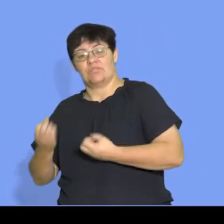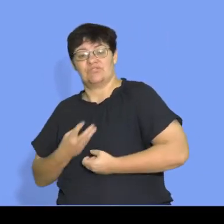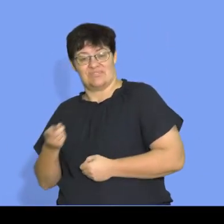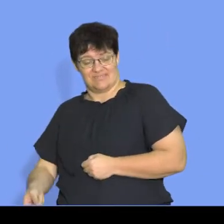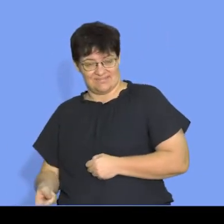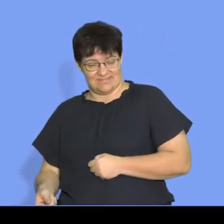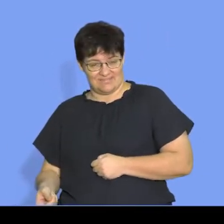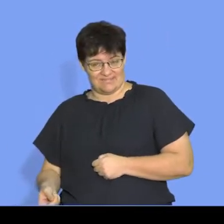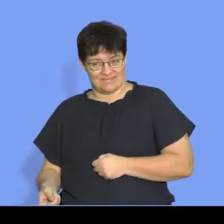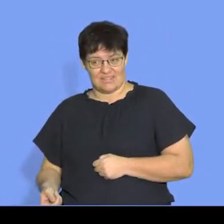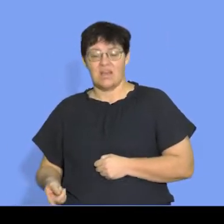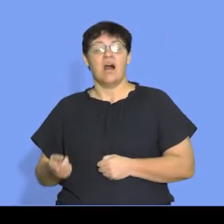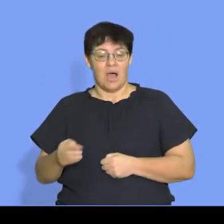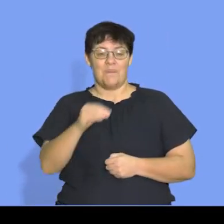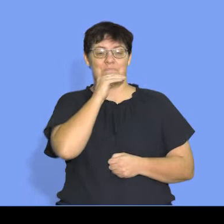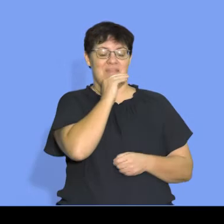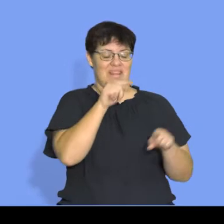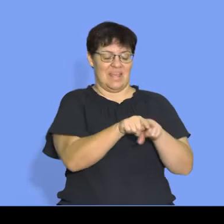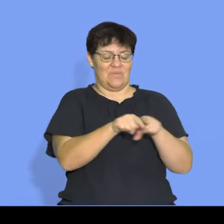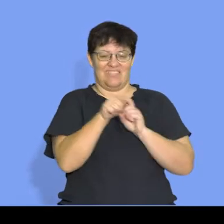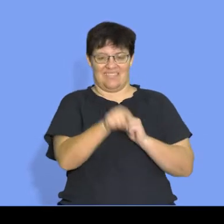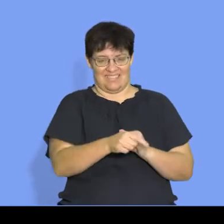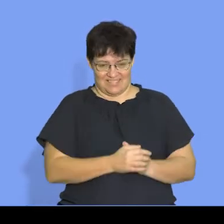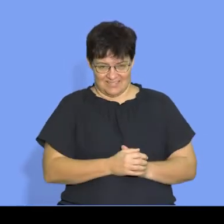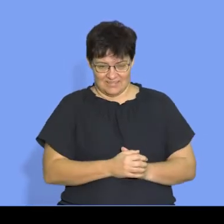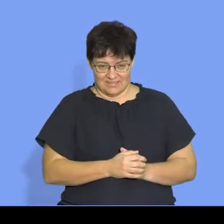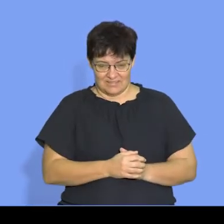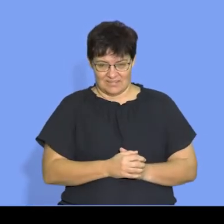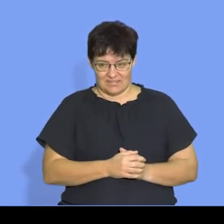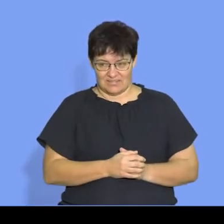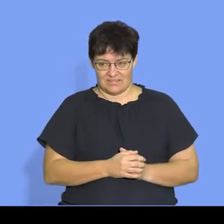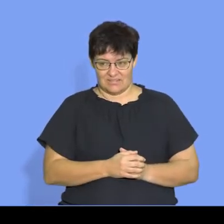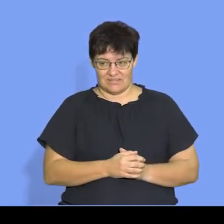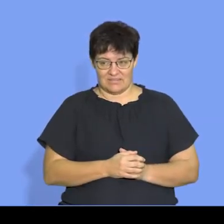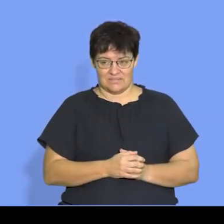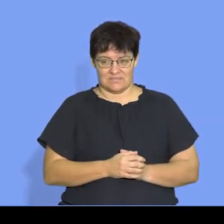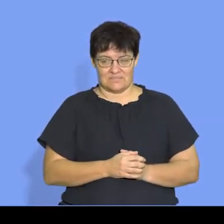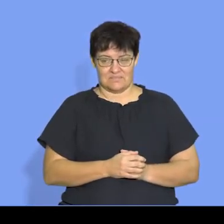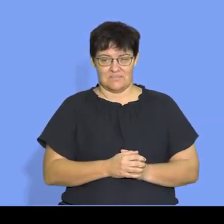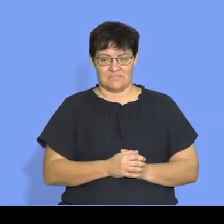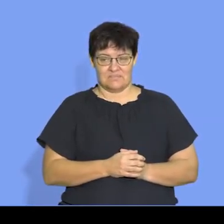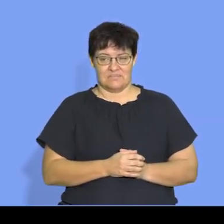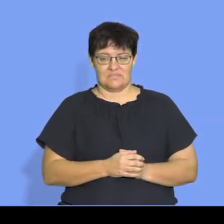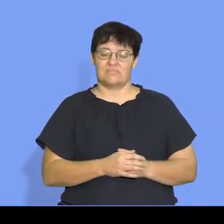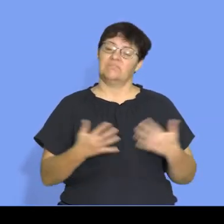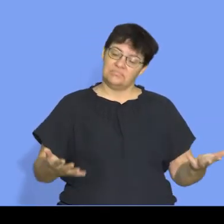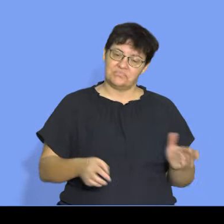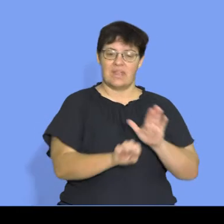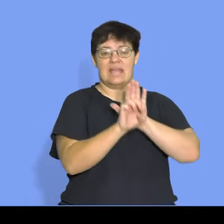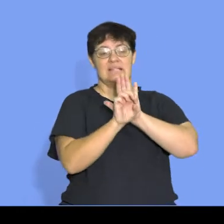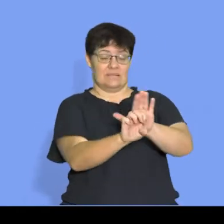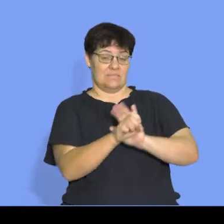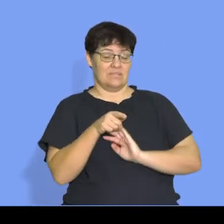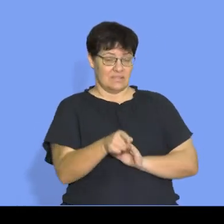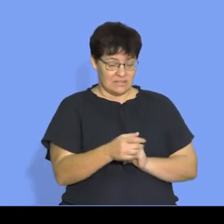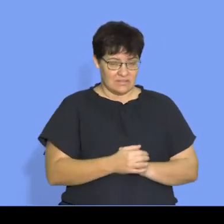expression. That's what the equal symbol really means for this particular equation. An example of an equation